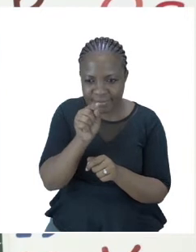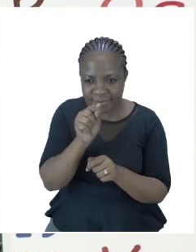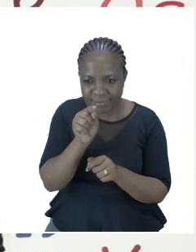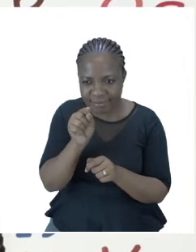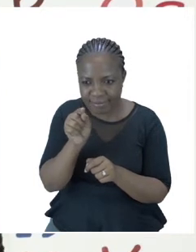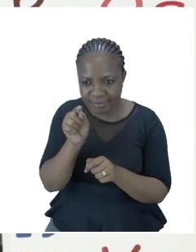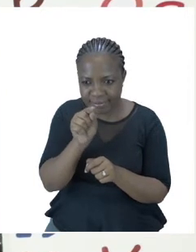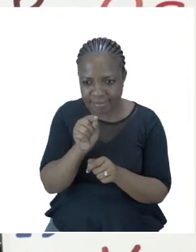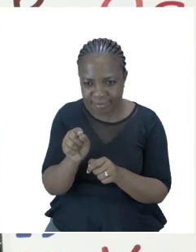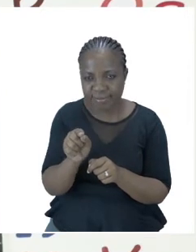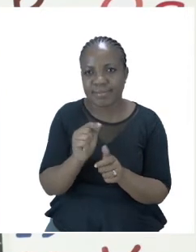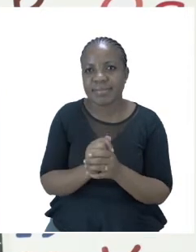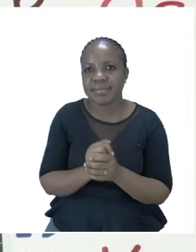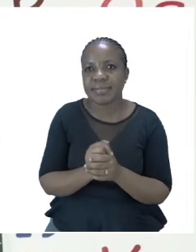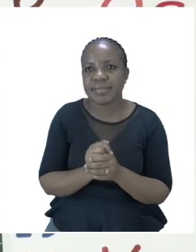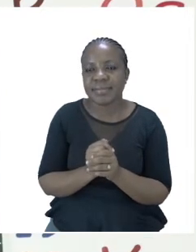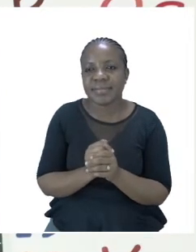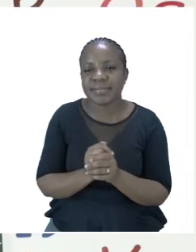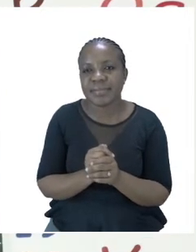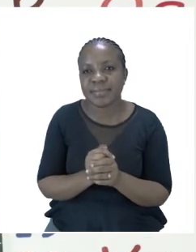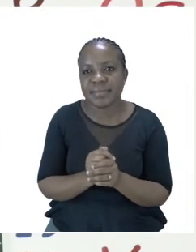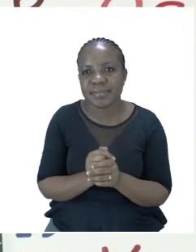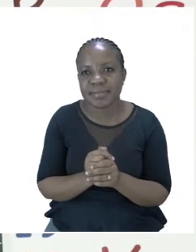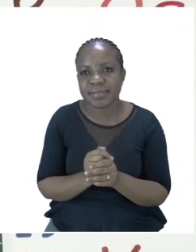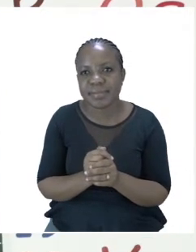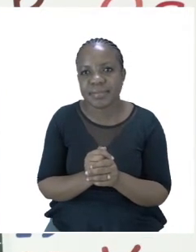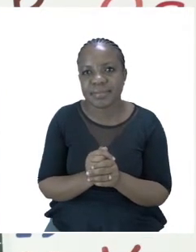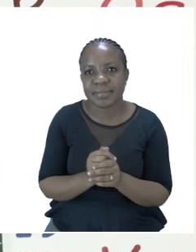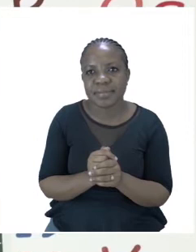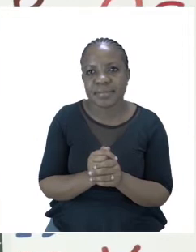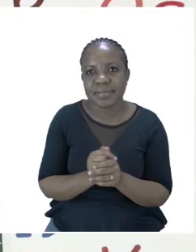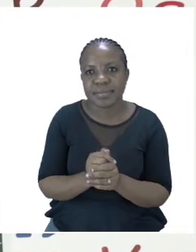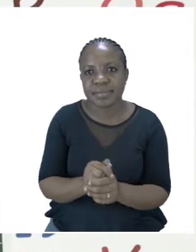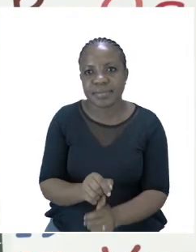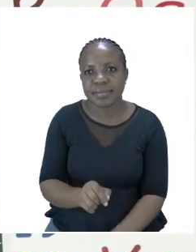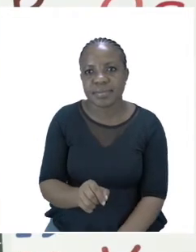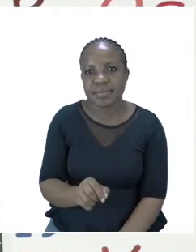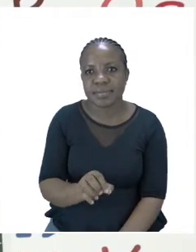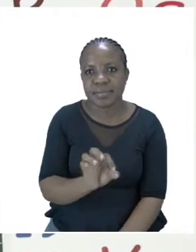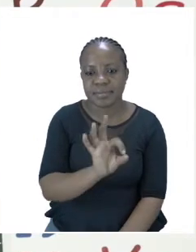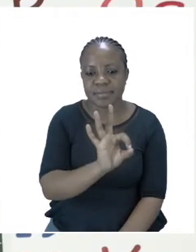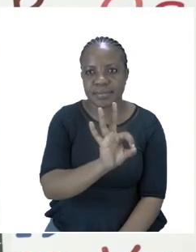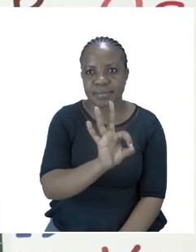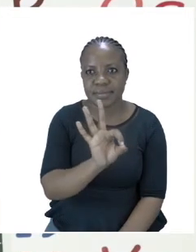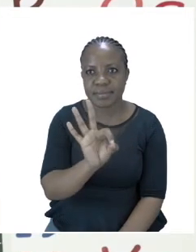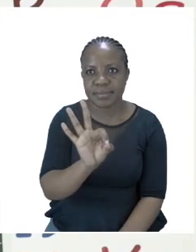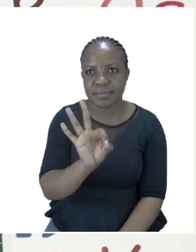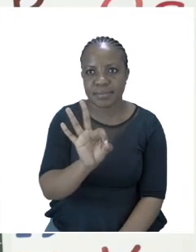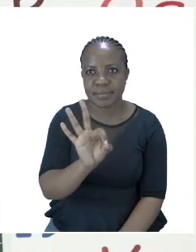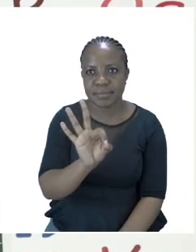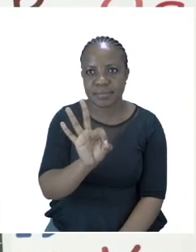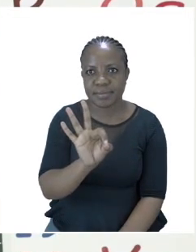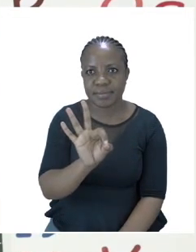and feet. The next one that we have is the letter F, also